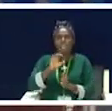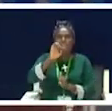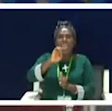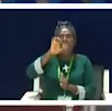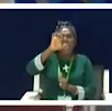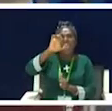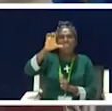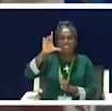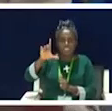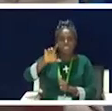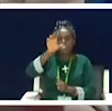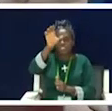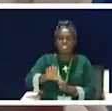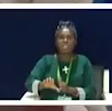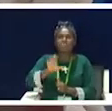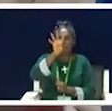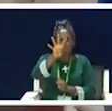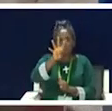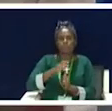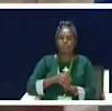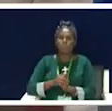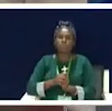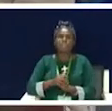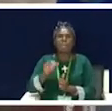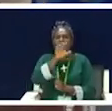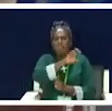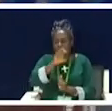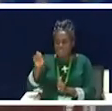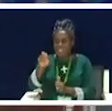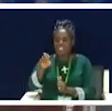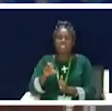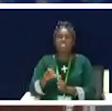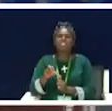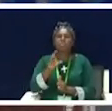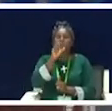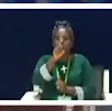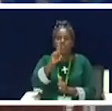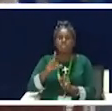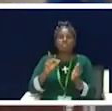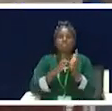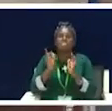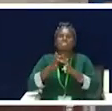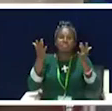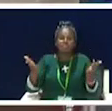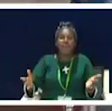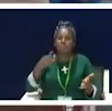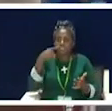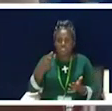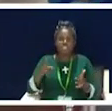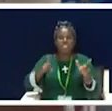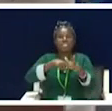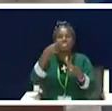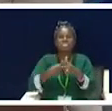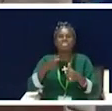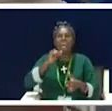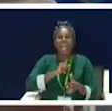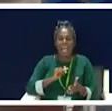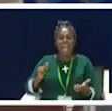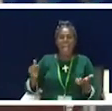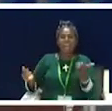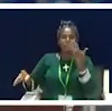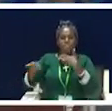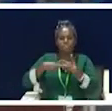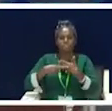Ecclesiastes chapter 4, verse 1. The Bible says, then I returned,